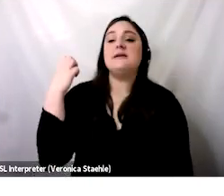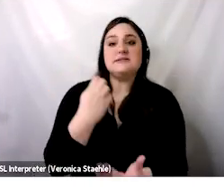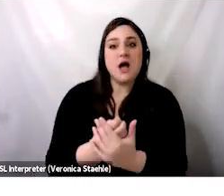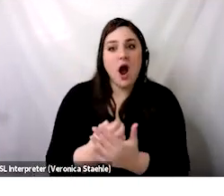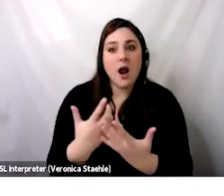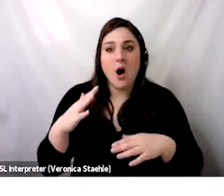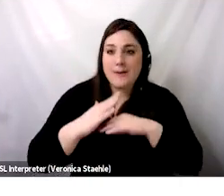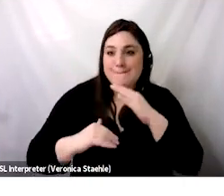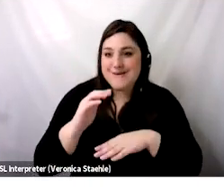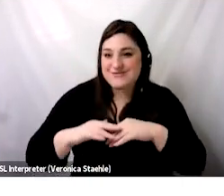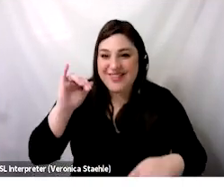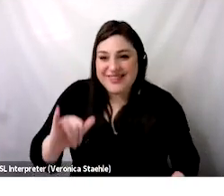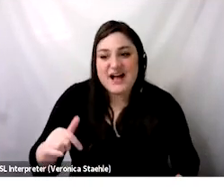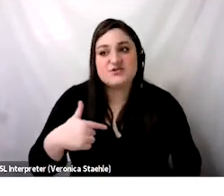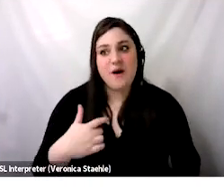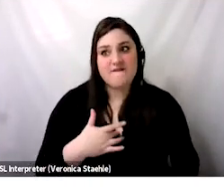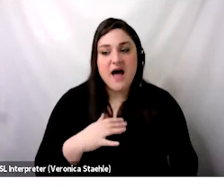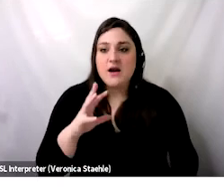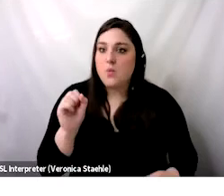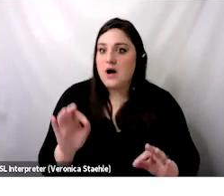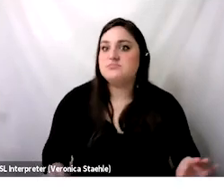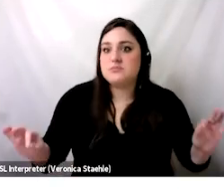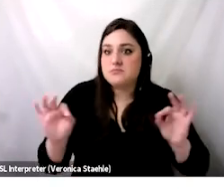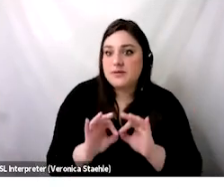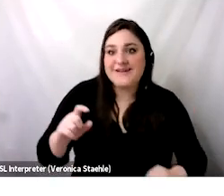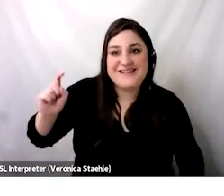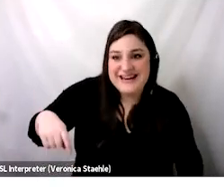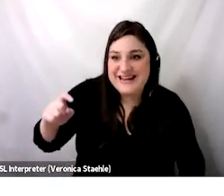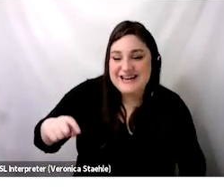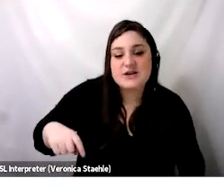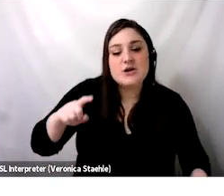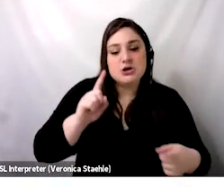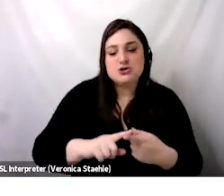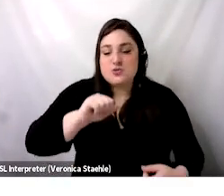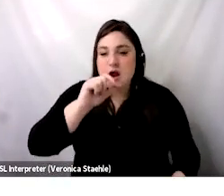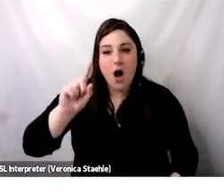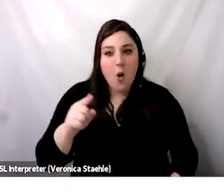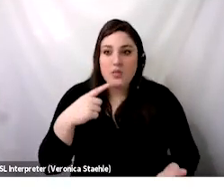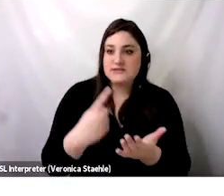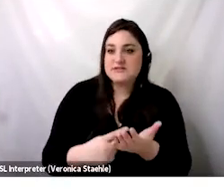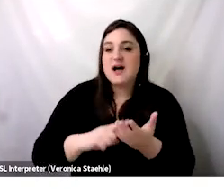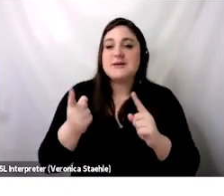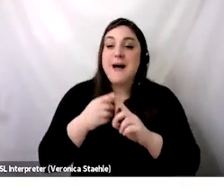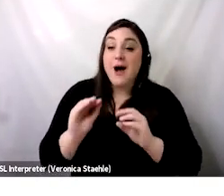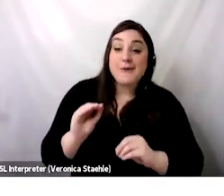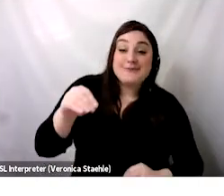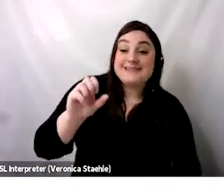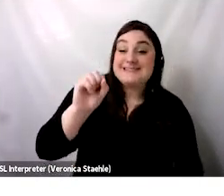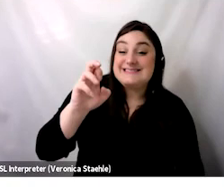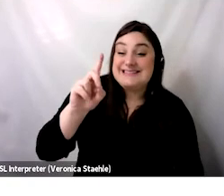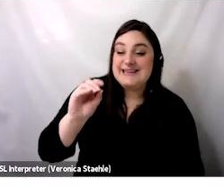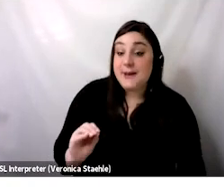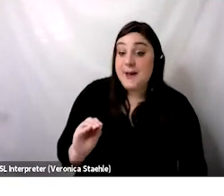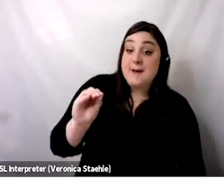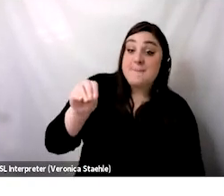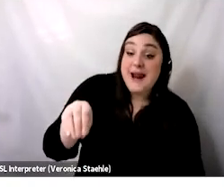felt that it was necessary to not talk about how to put a seed in the ground and how to grow food